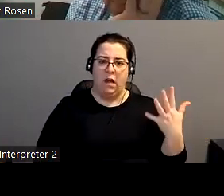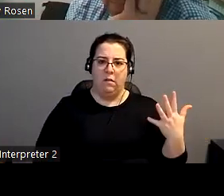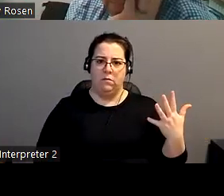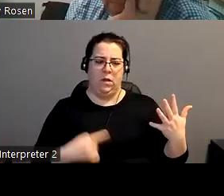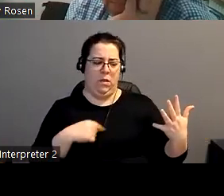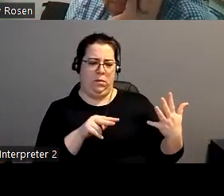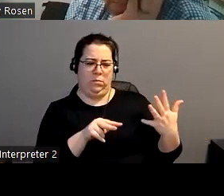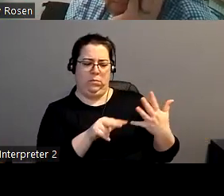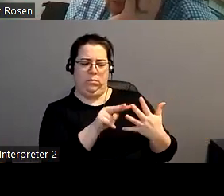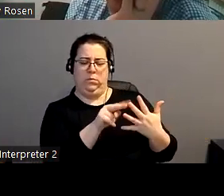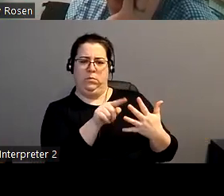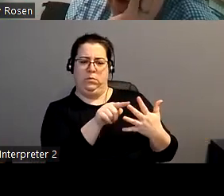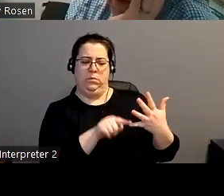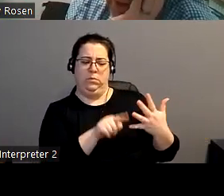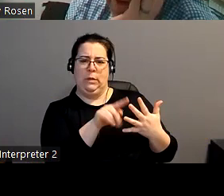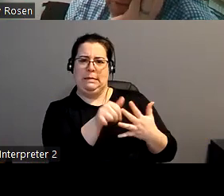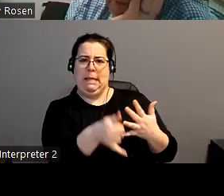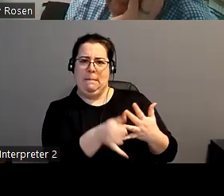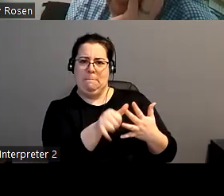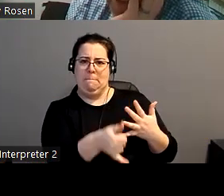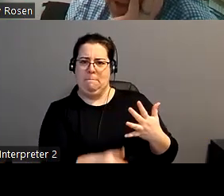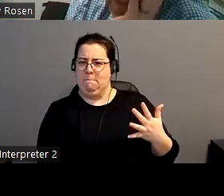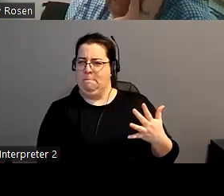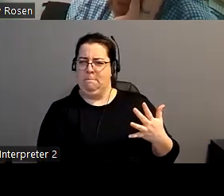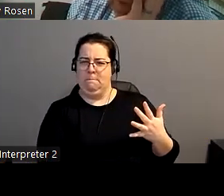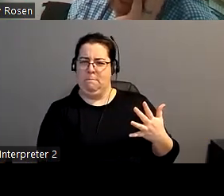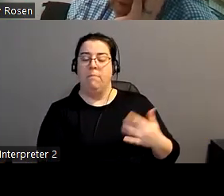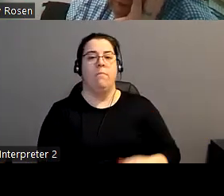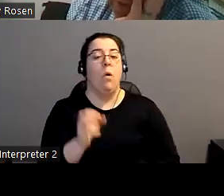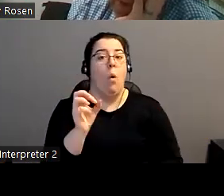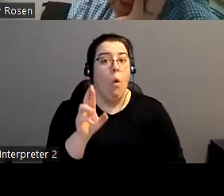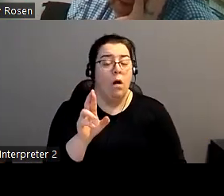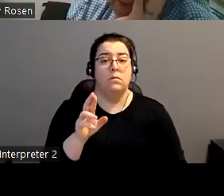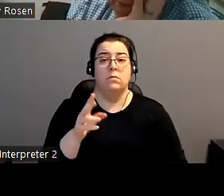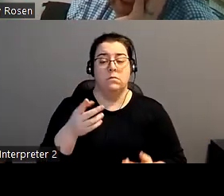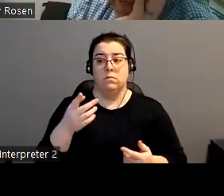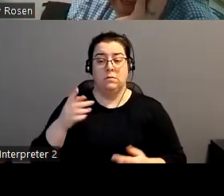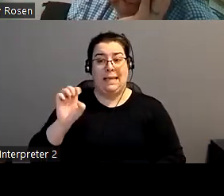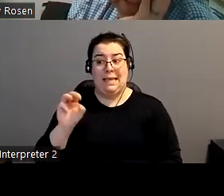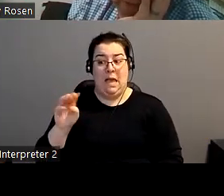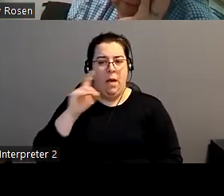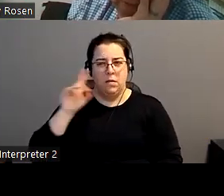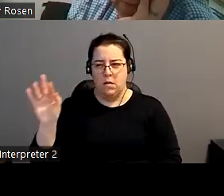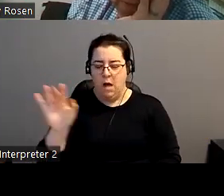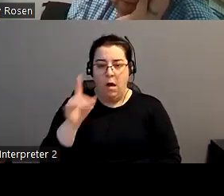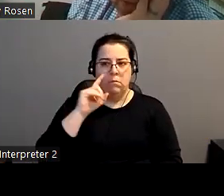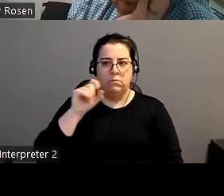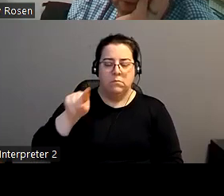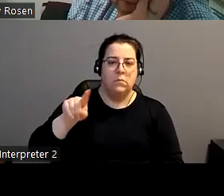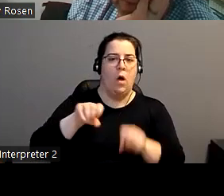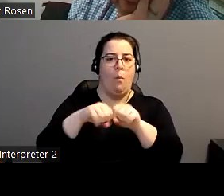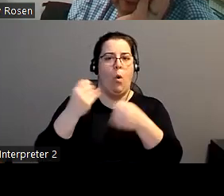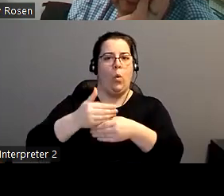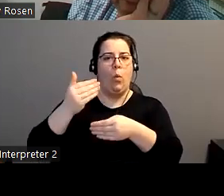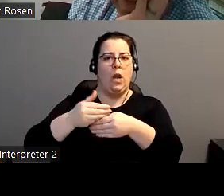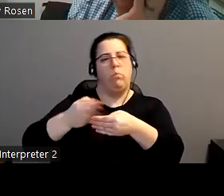Or broken windows, which can be particularly important, of course, during a hot summer or a